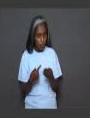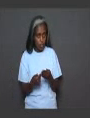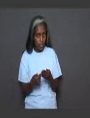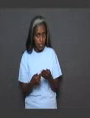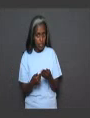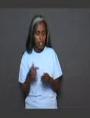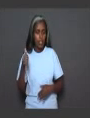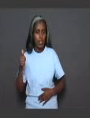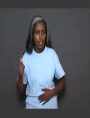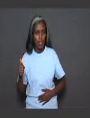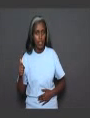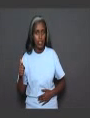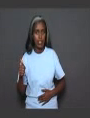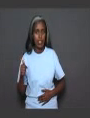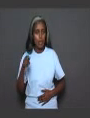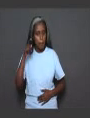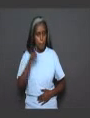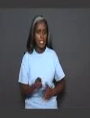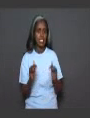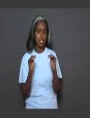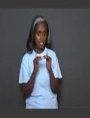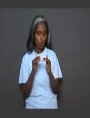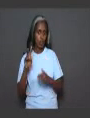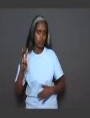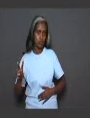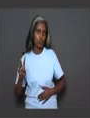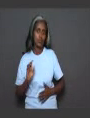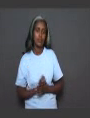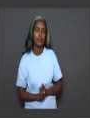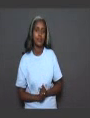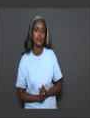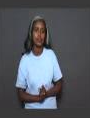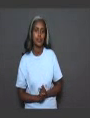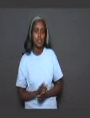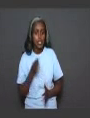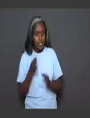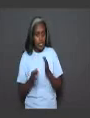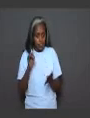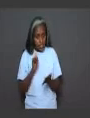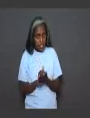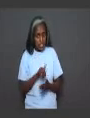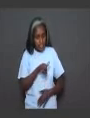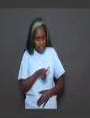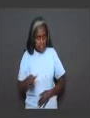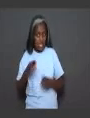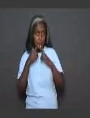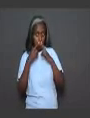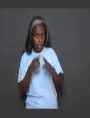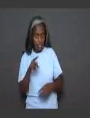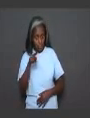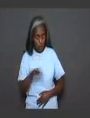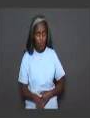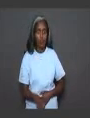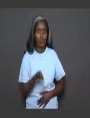Therefore, a must equal 2. If that is the same answer